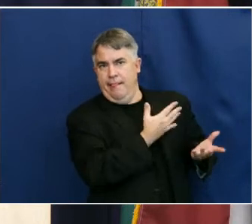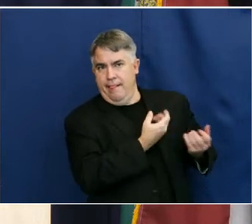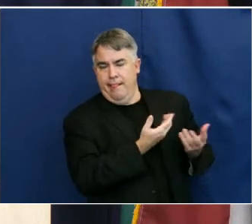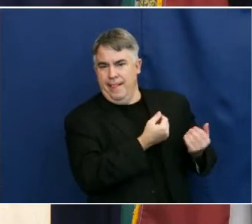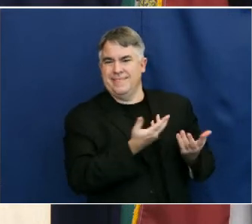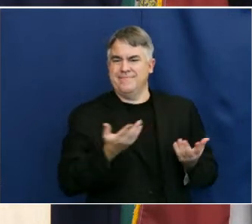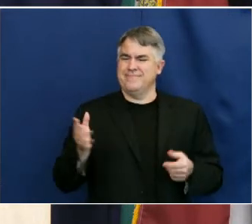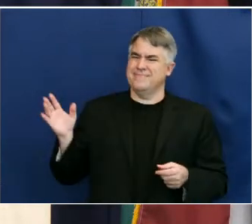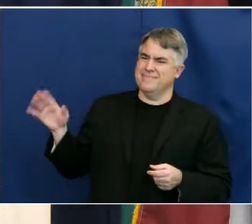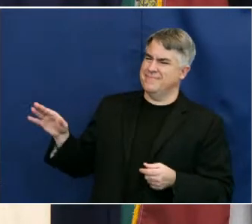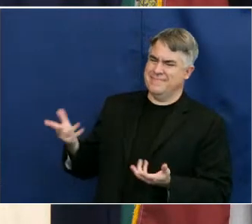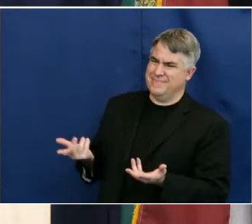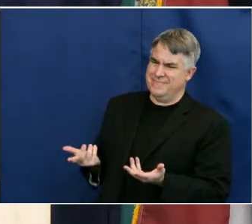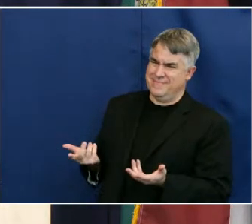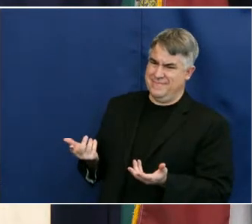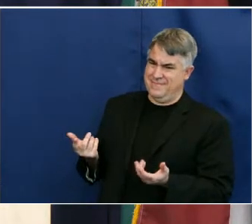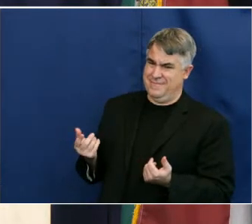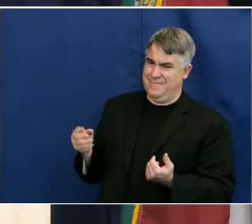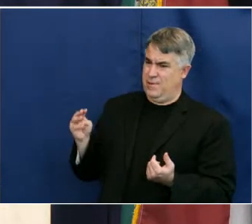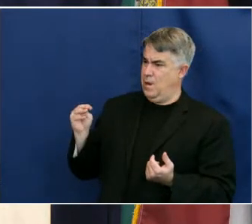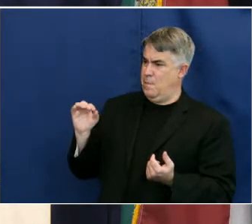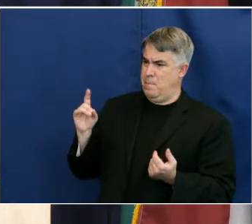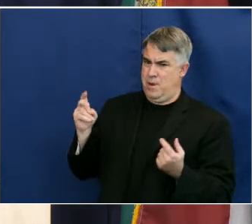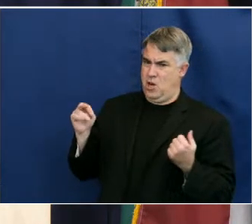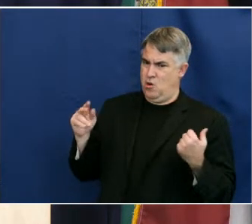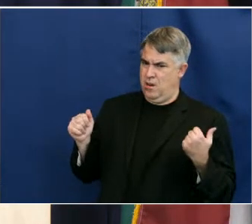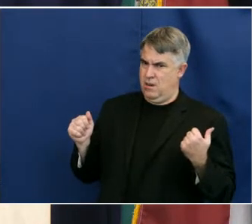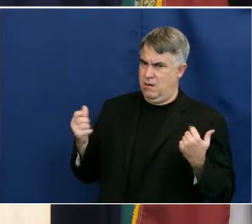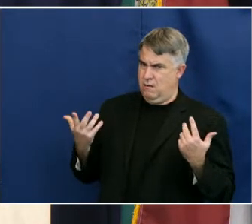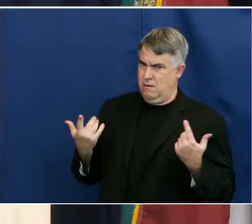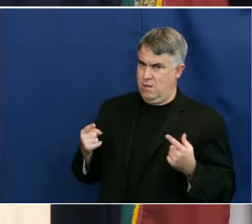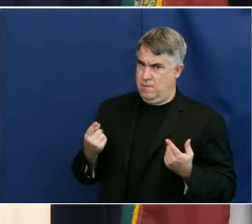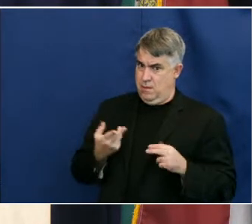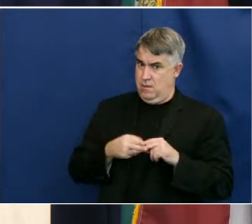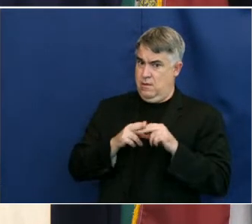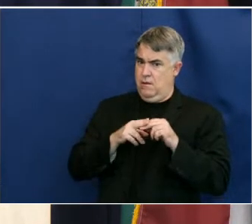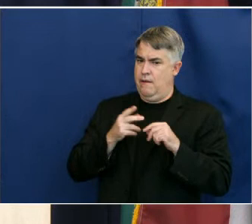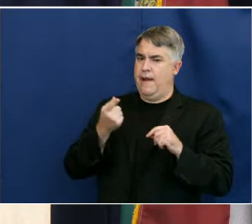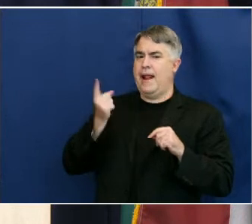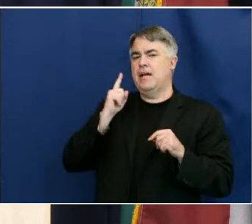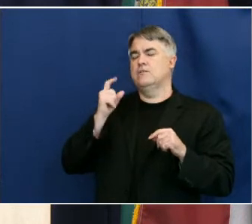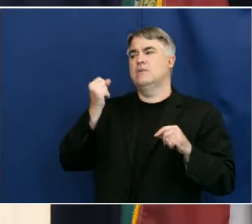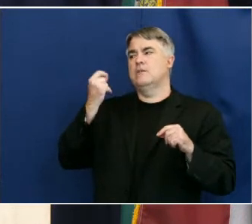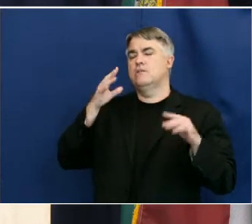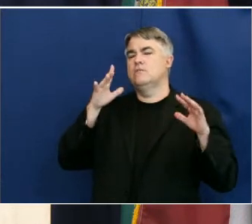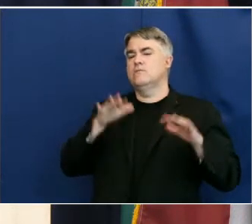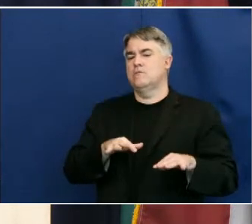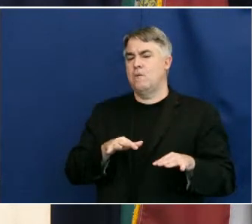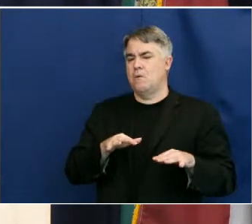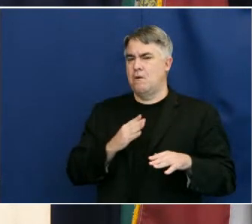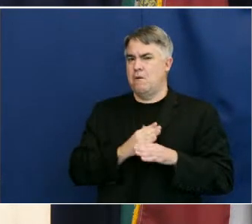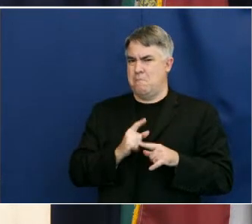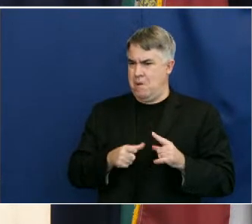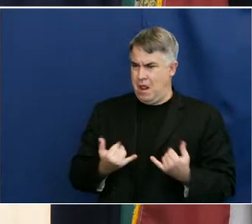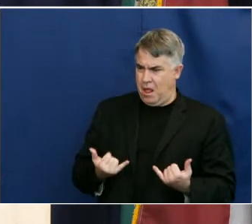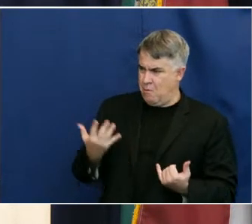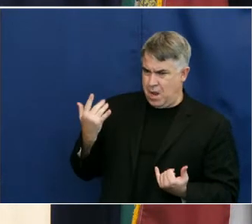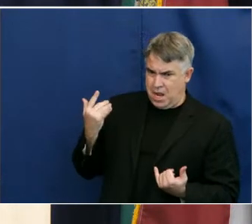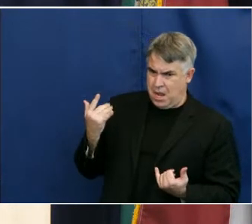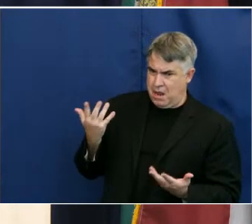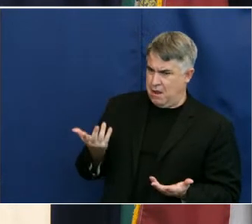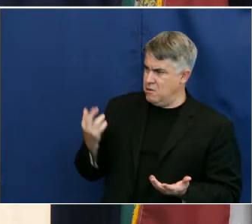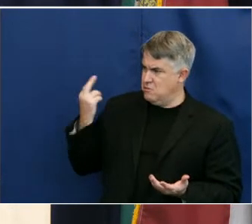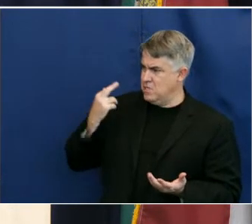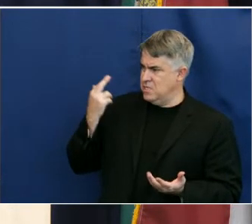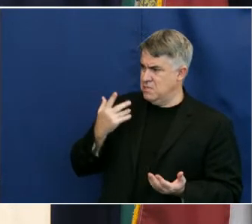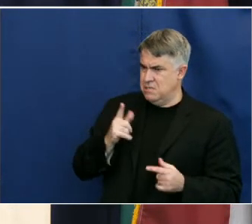with Moderna doses coming in? I know in the past weather was an issue, but it's not clear to me why that would have affected our supply